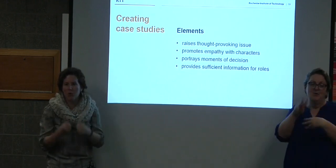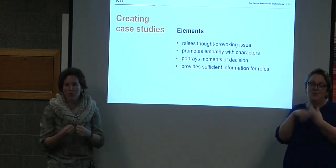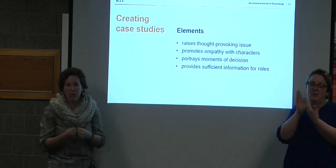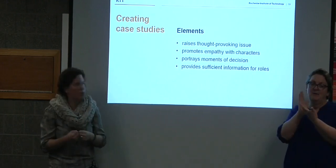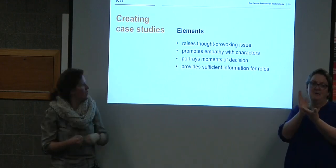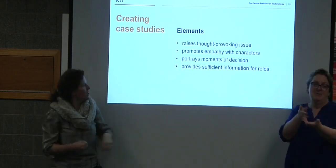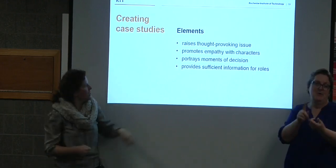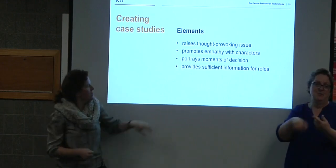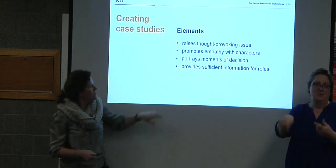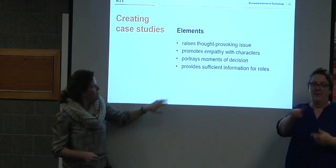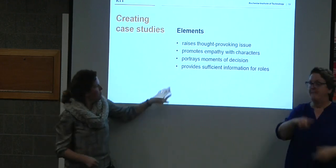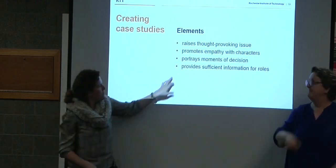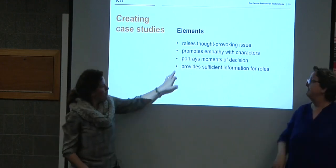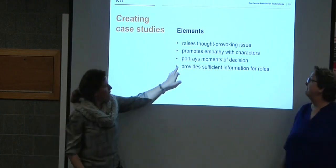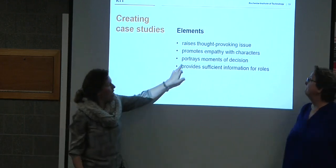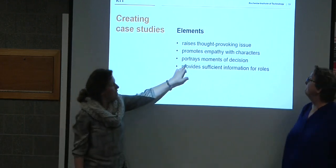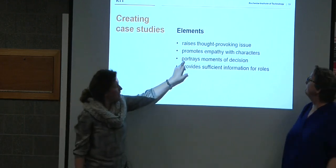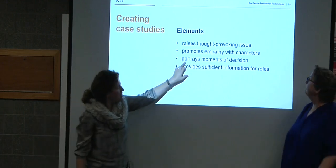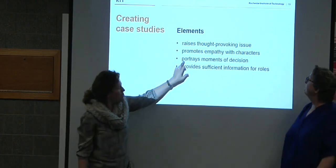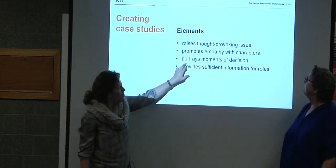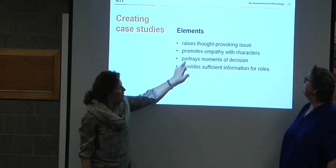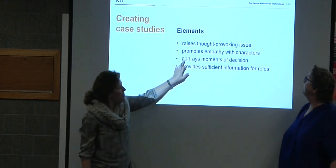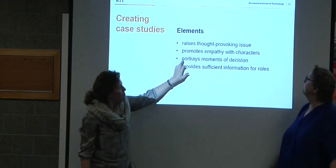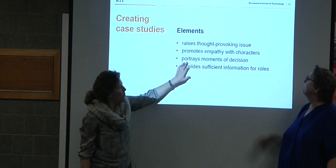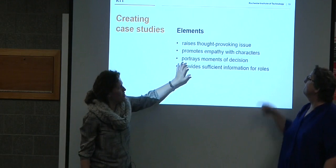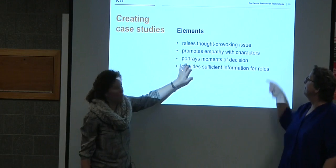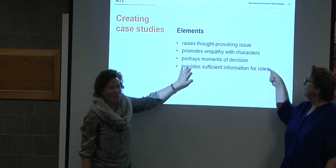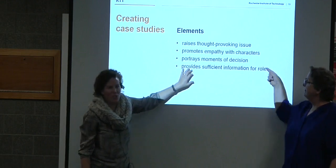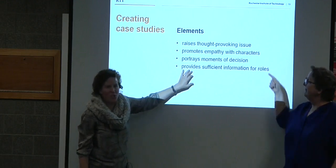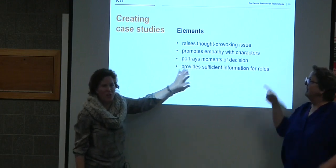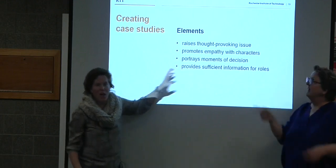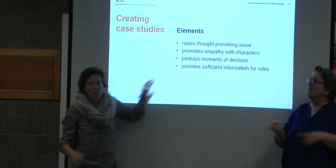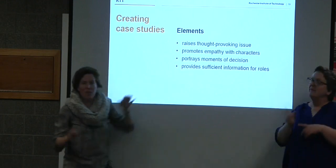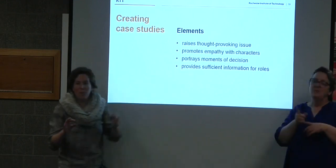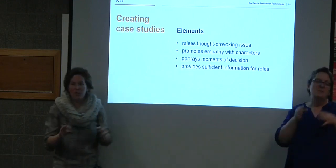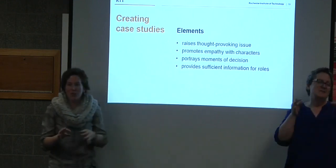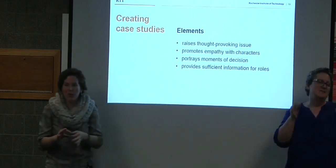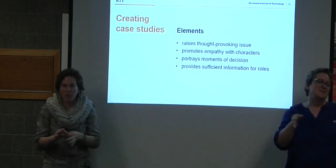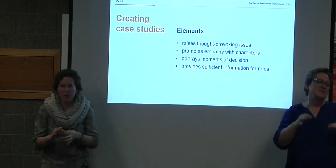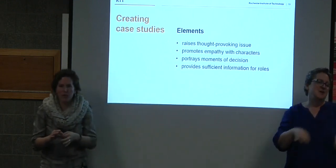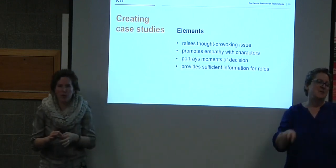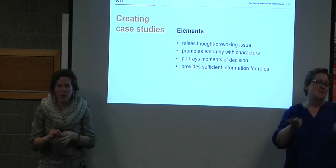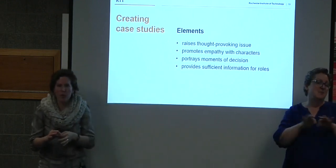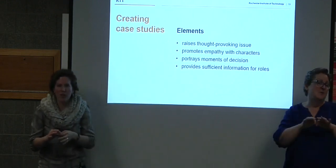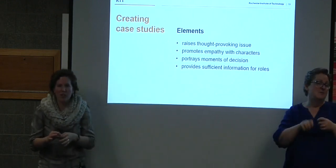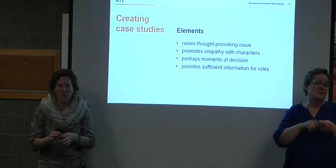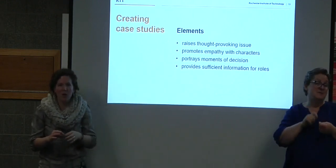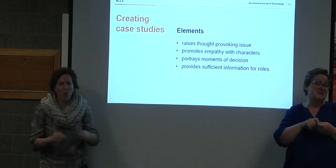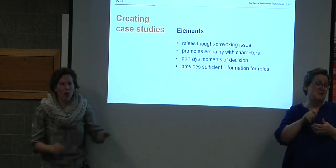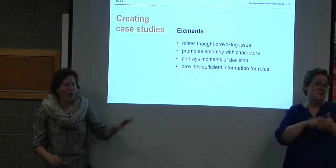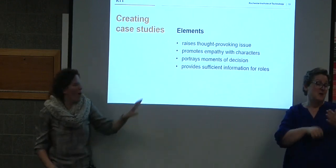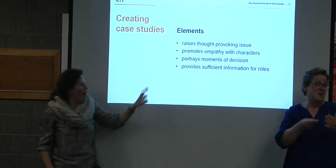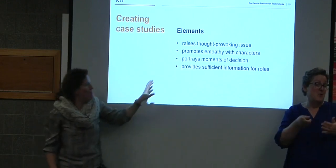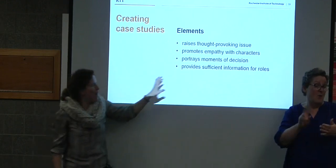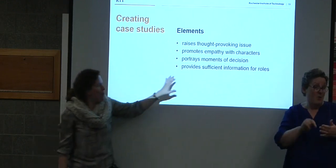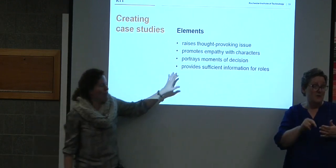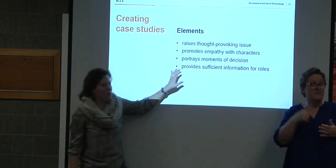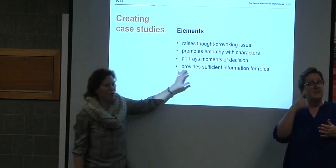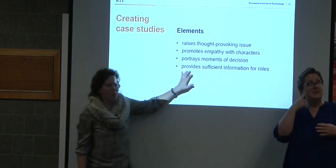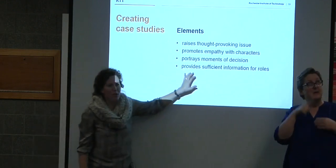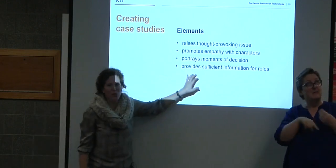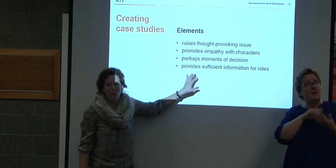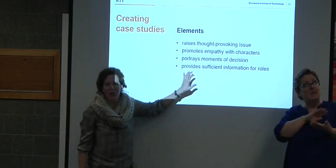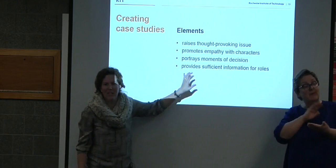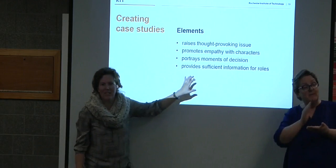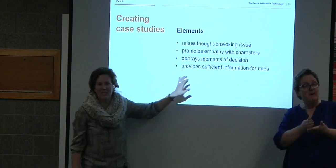them, right? That's the motivation. Again, it has to do with that moment of decision, but especially if you're going to write your own, you want to think about what